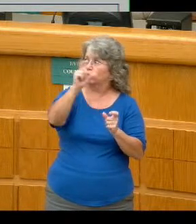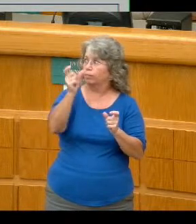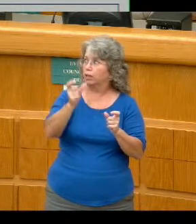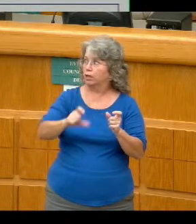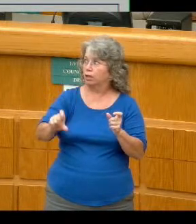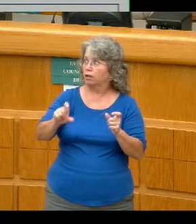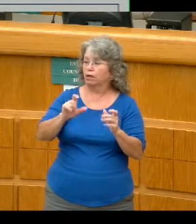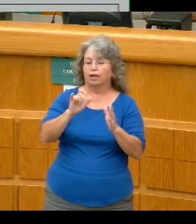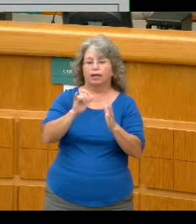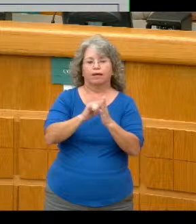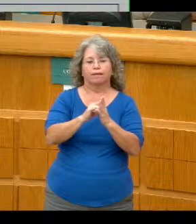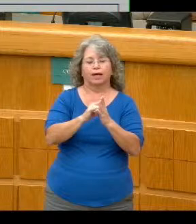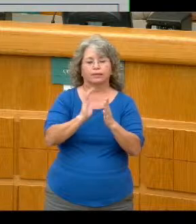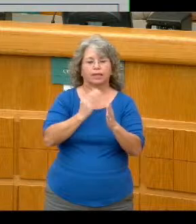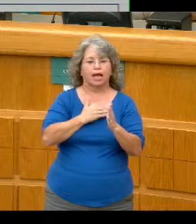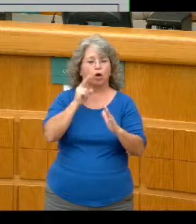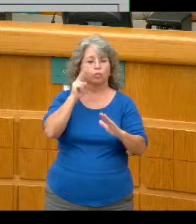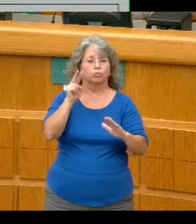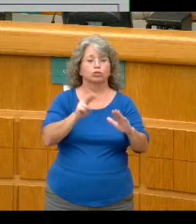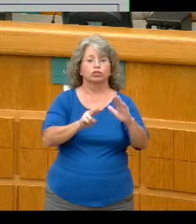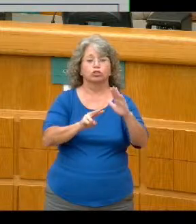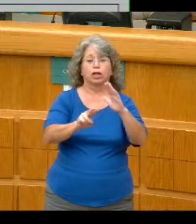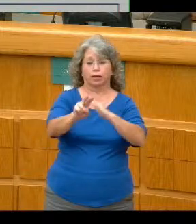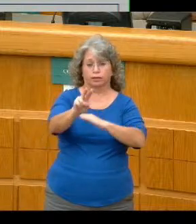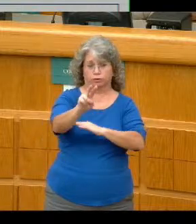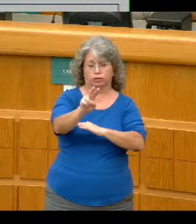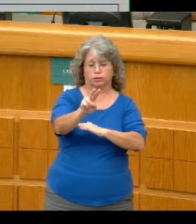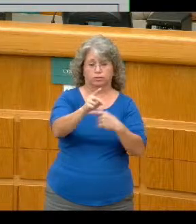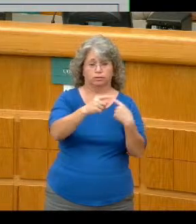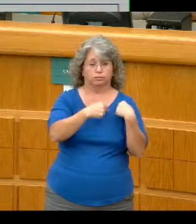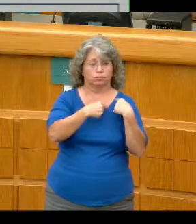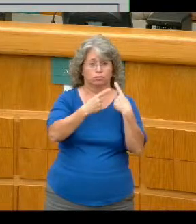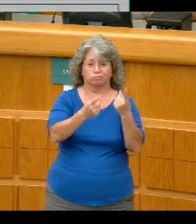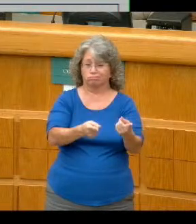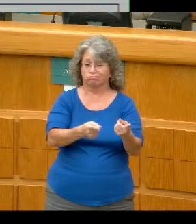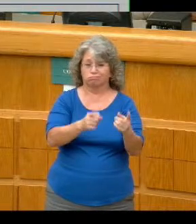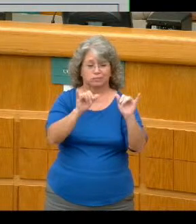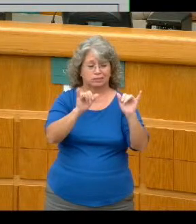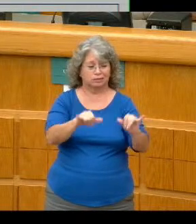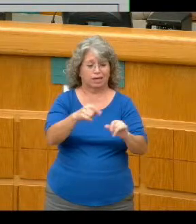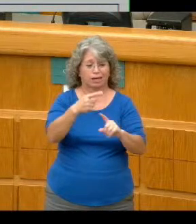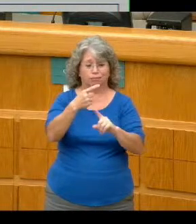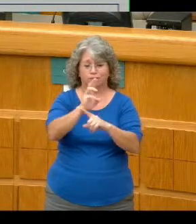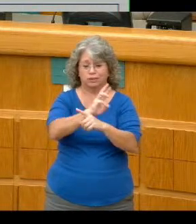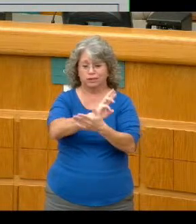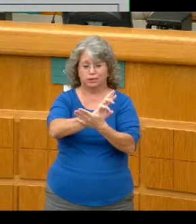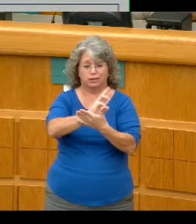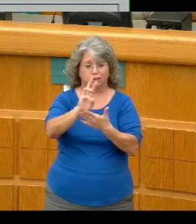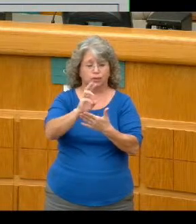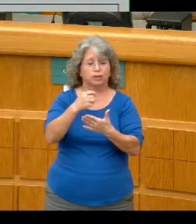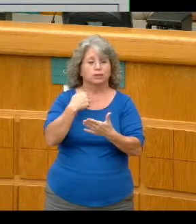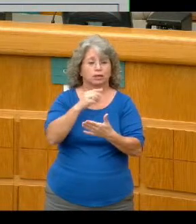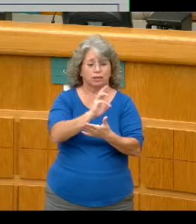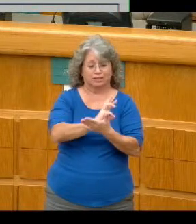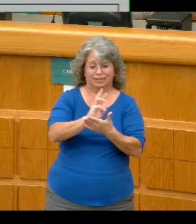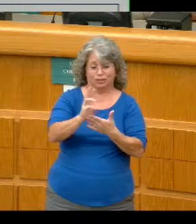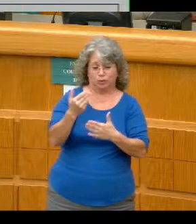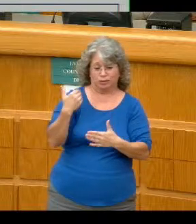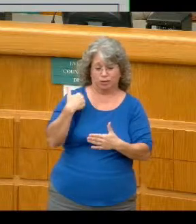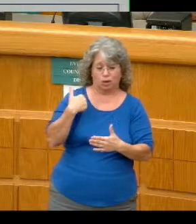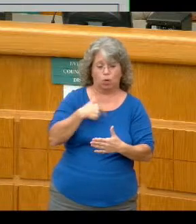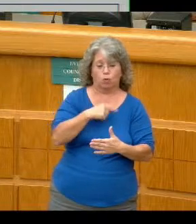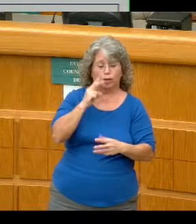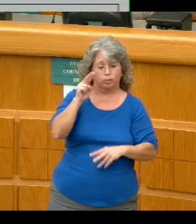and the line are the model projections. We haven't changed the parameterization of this model for a month and a half. So a month and a half ago,